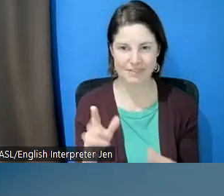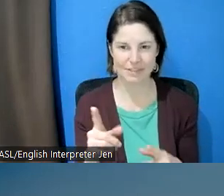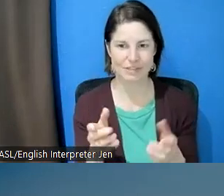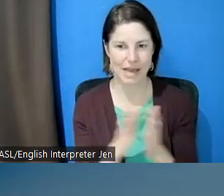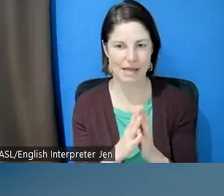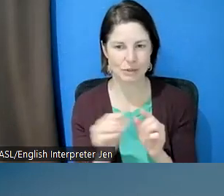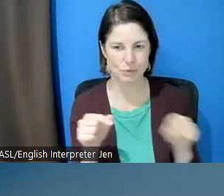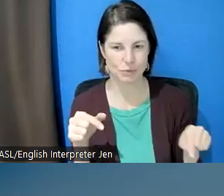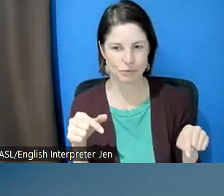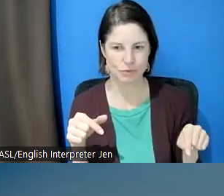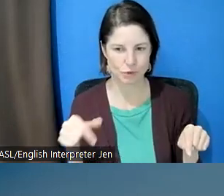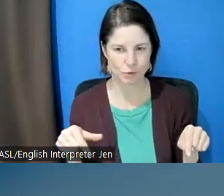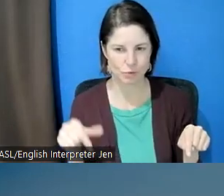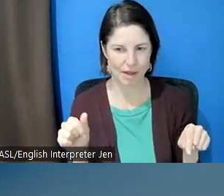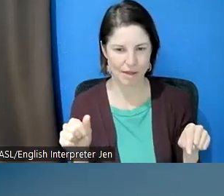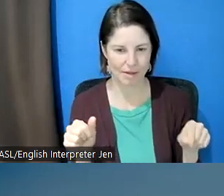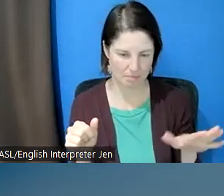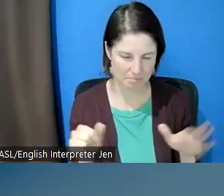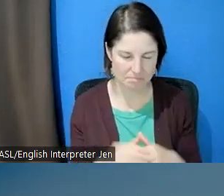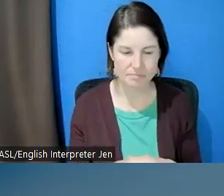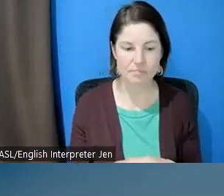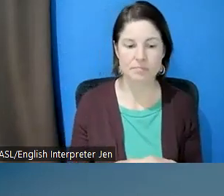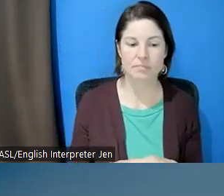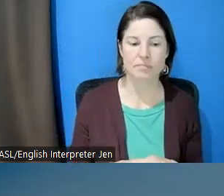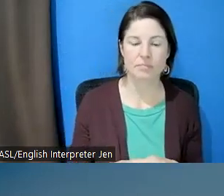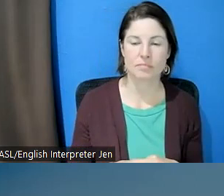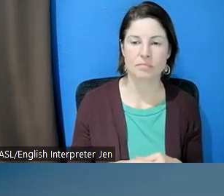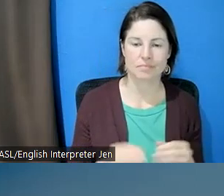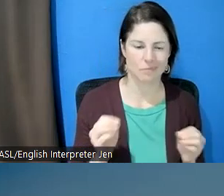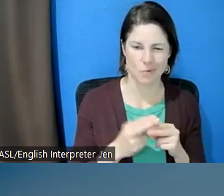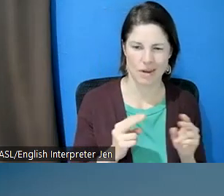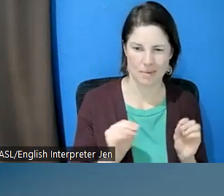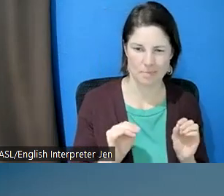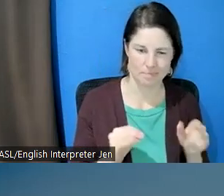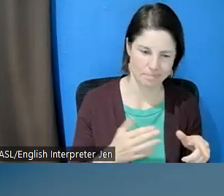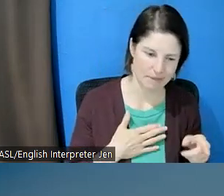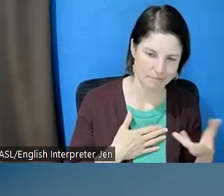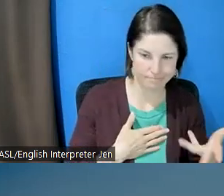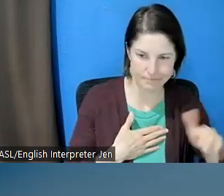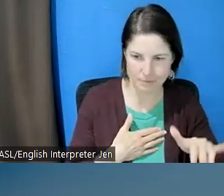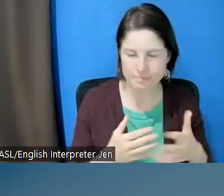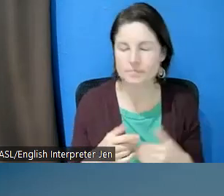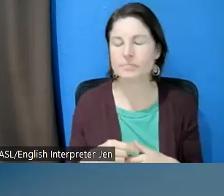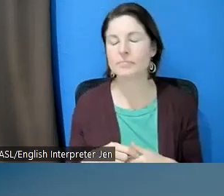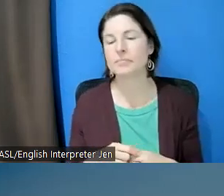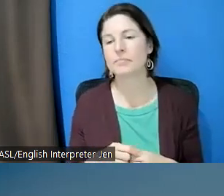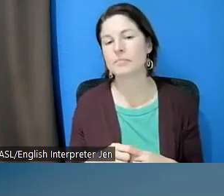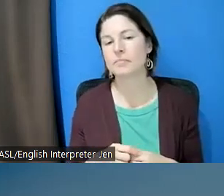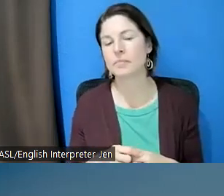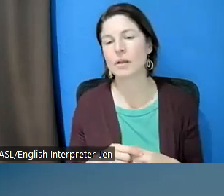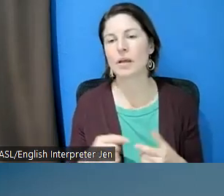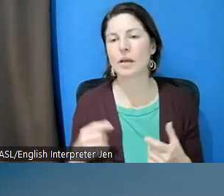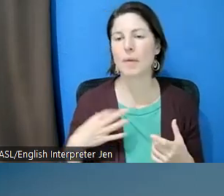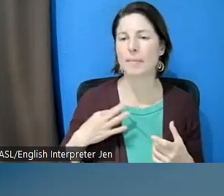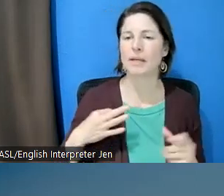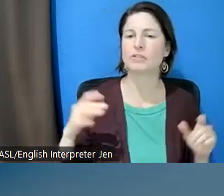had initially started filling out the application, you know, there's a part where you have to indicate what type of organization